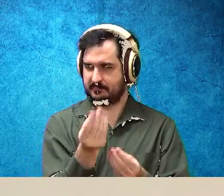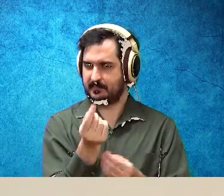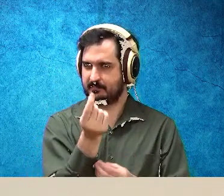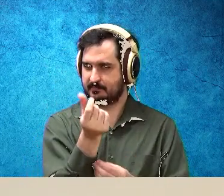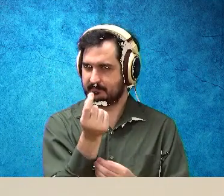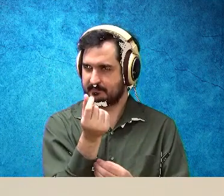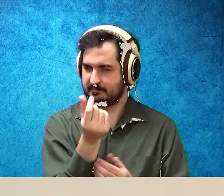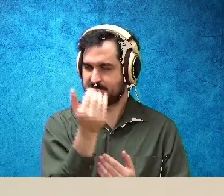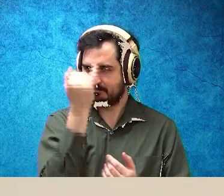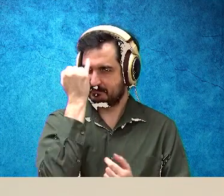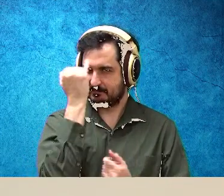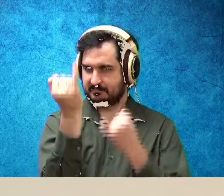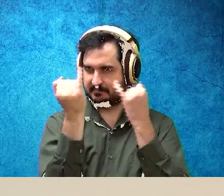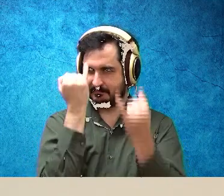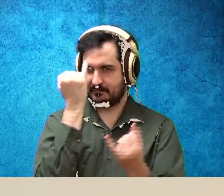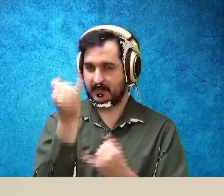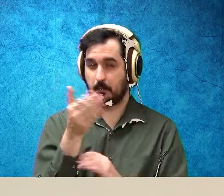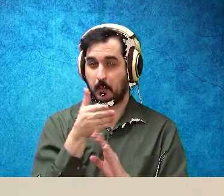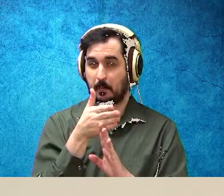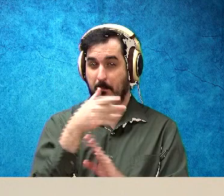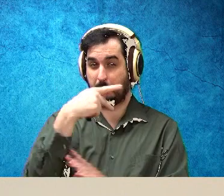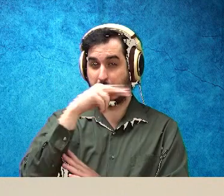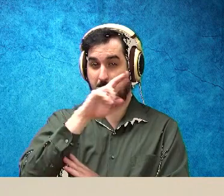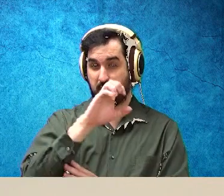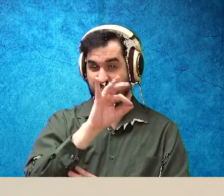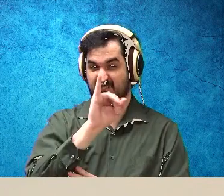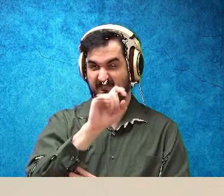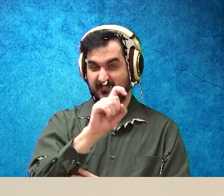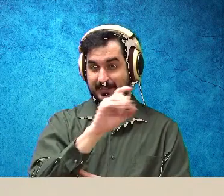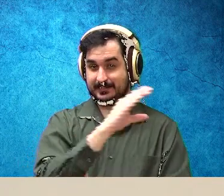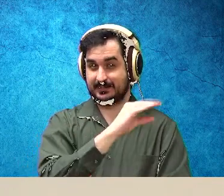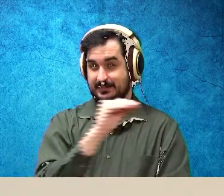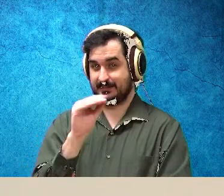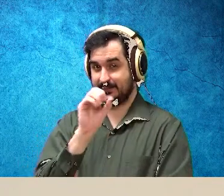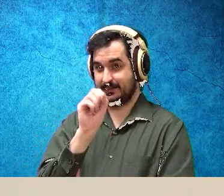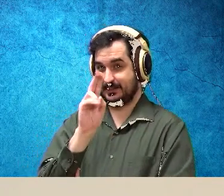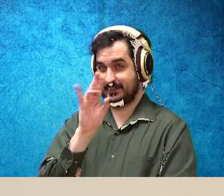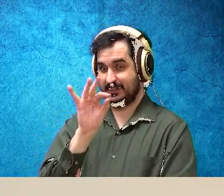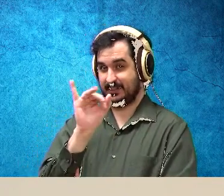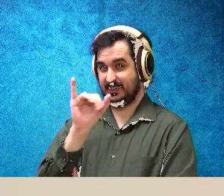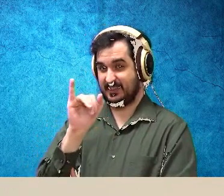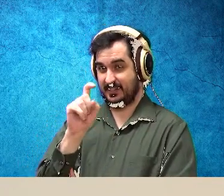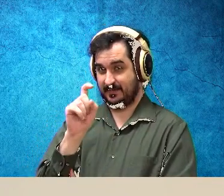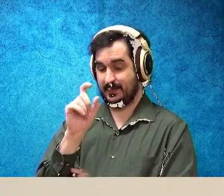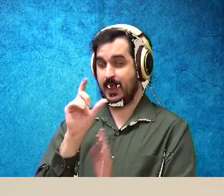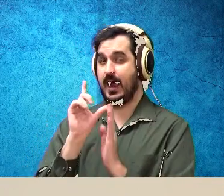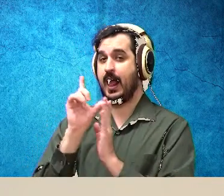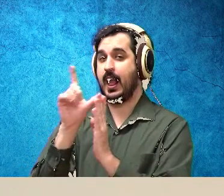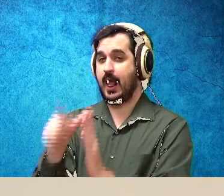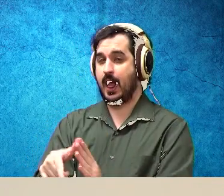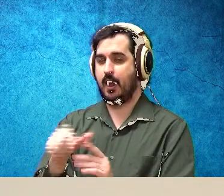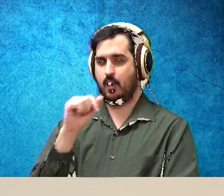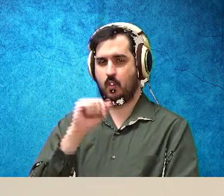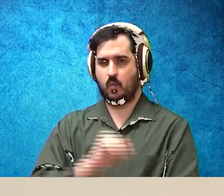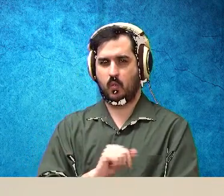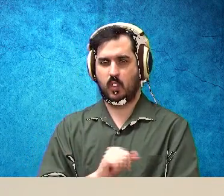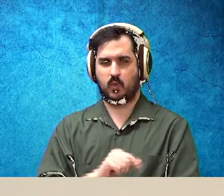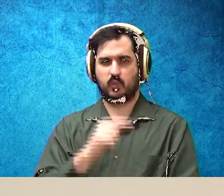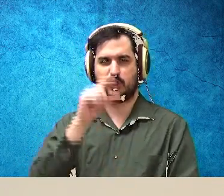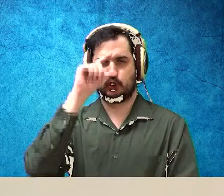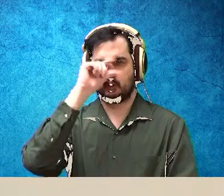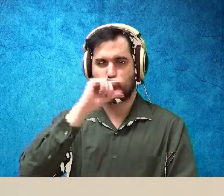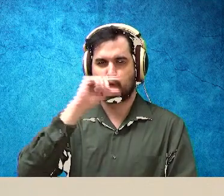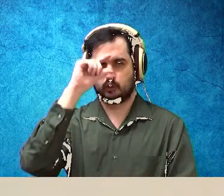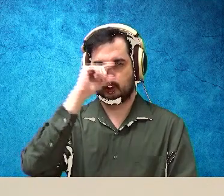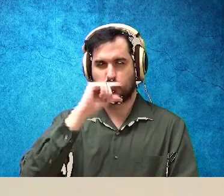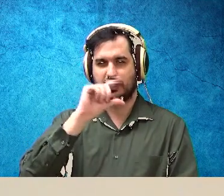and our suffixes today. Later on, we're going to work with some Greek and Latin roots that will really help you.